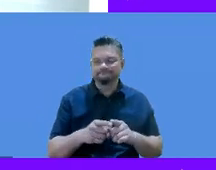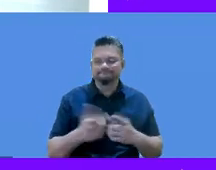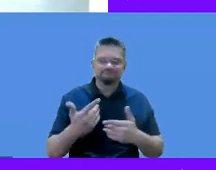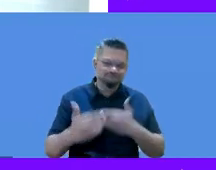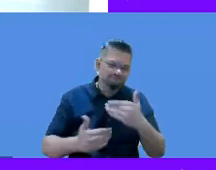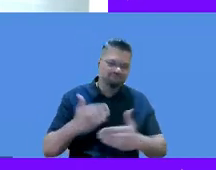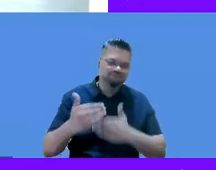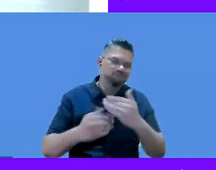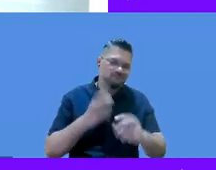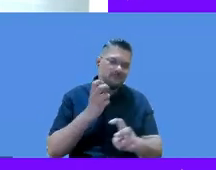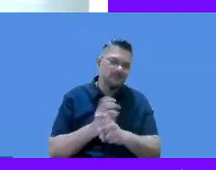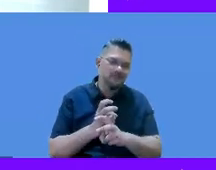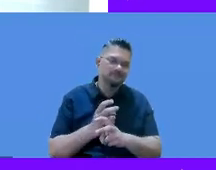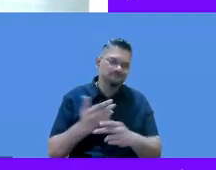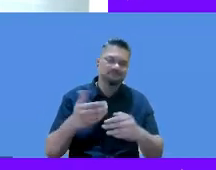communities more widely.